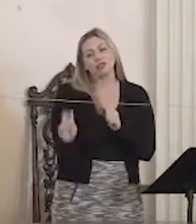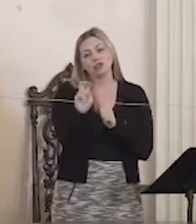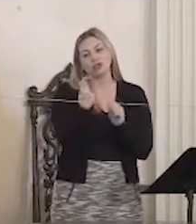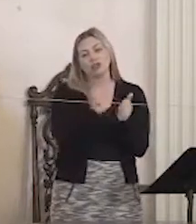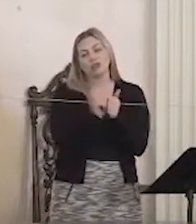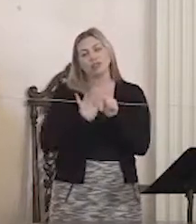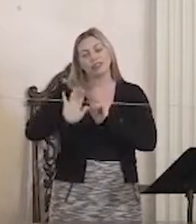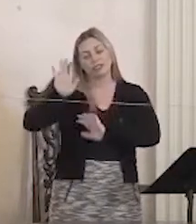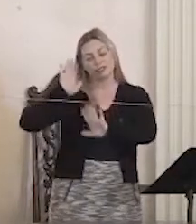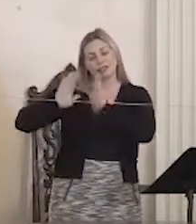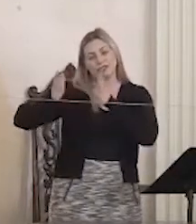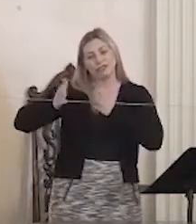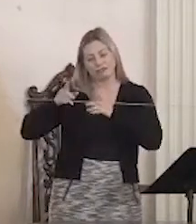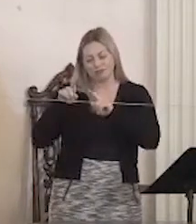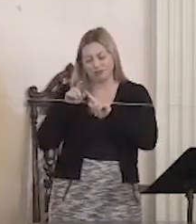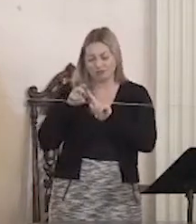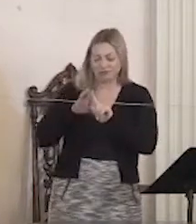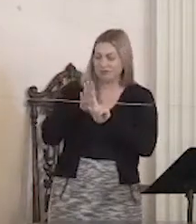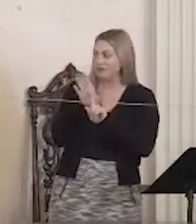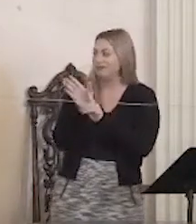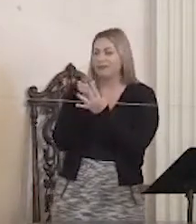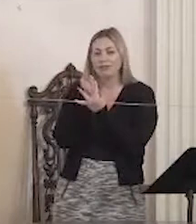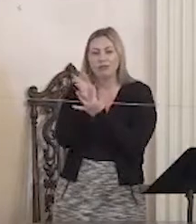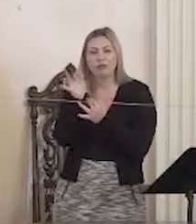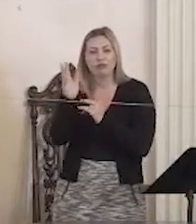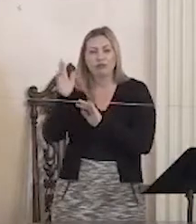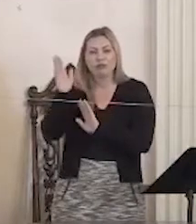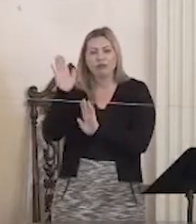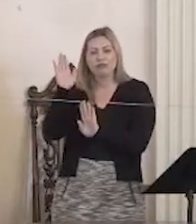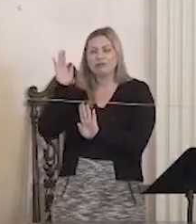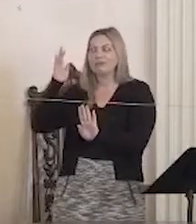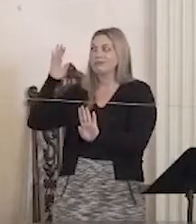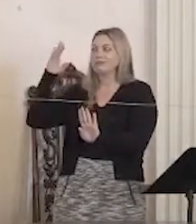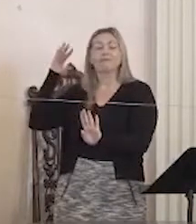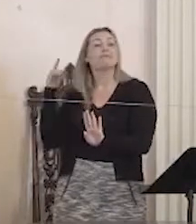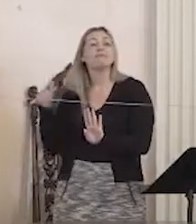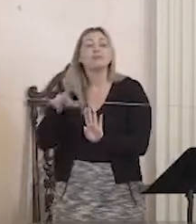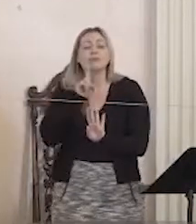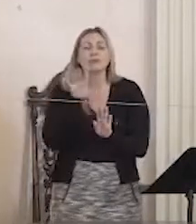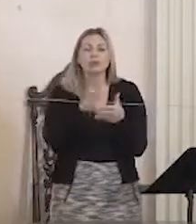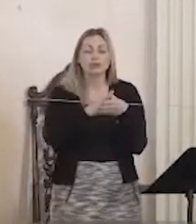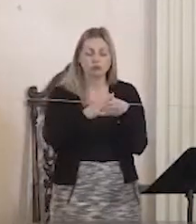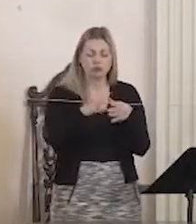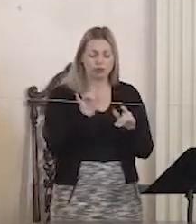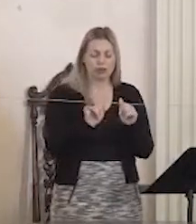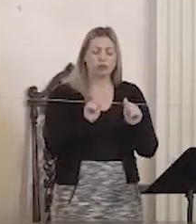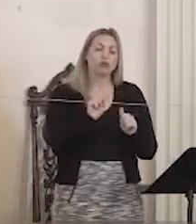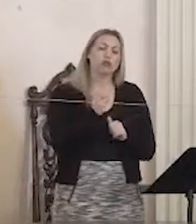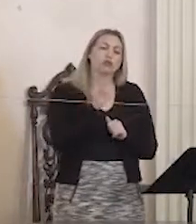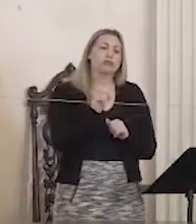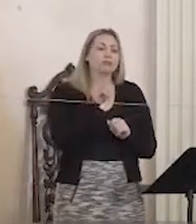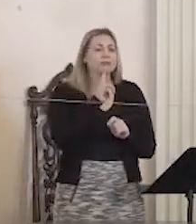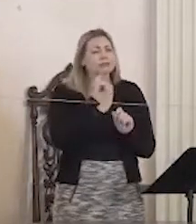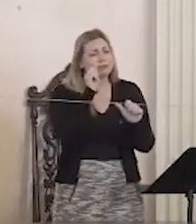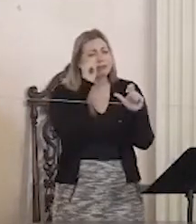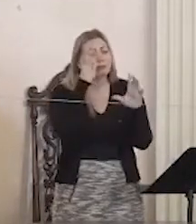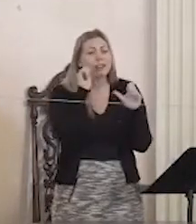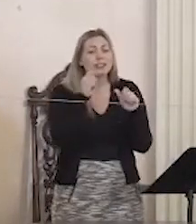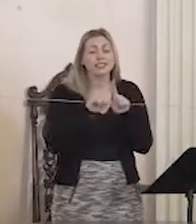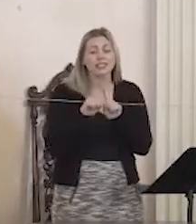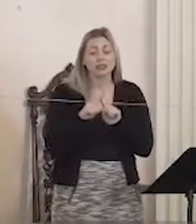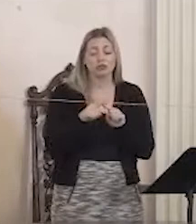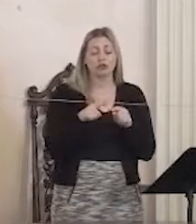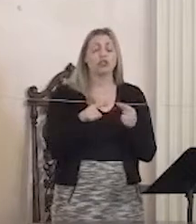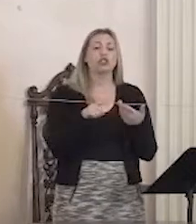their ancestry. The show has gathered together a masterful staff of genealogical researchers